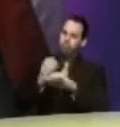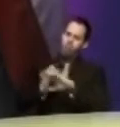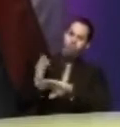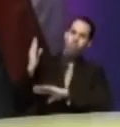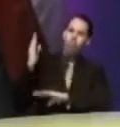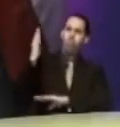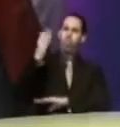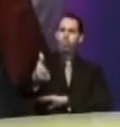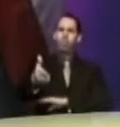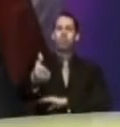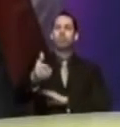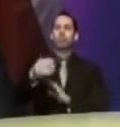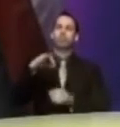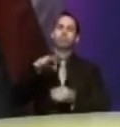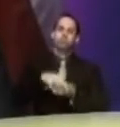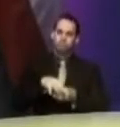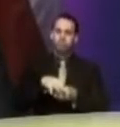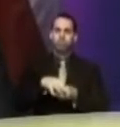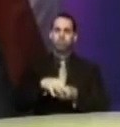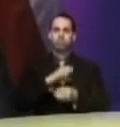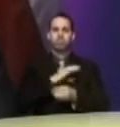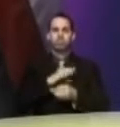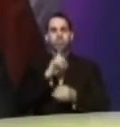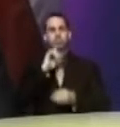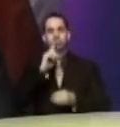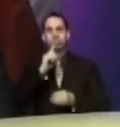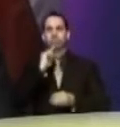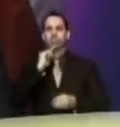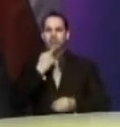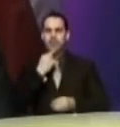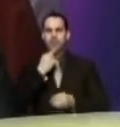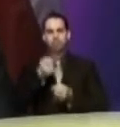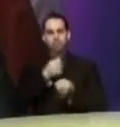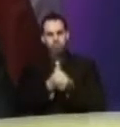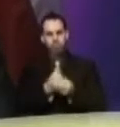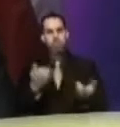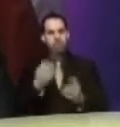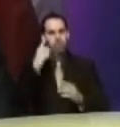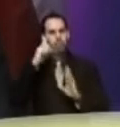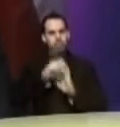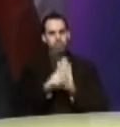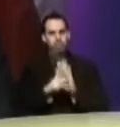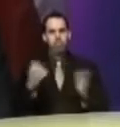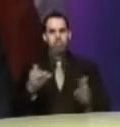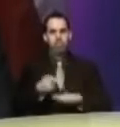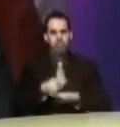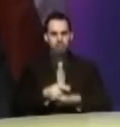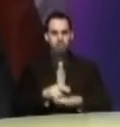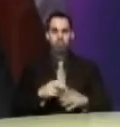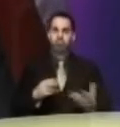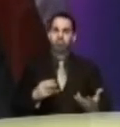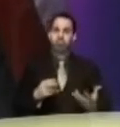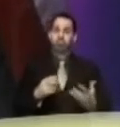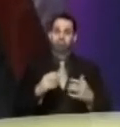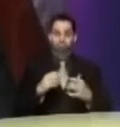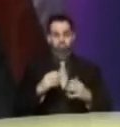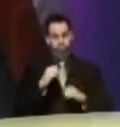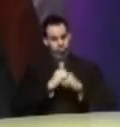to the Congress that there is serious support for statehood here in Puerto Rico, and then structuring some